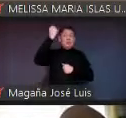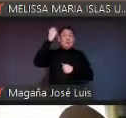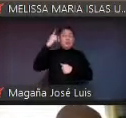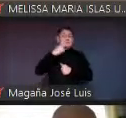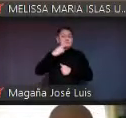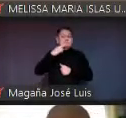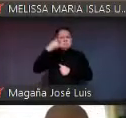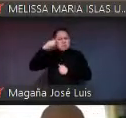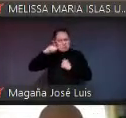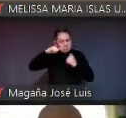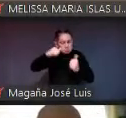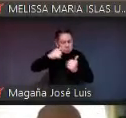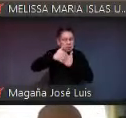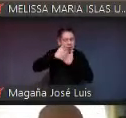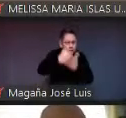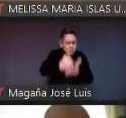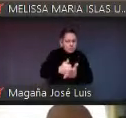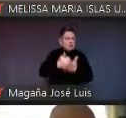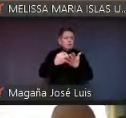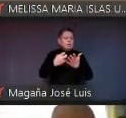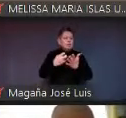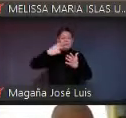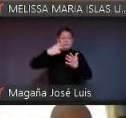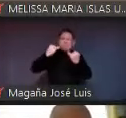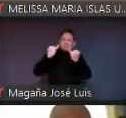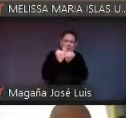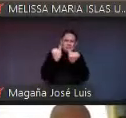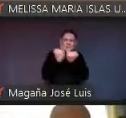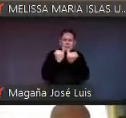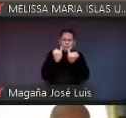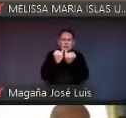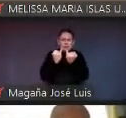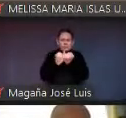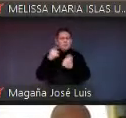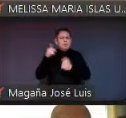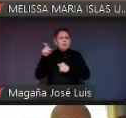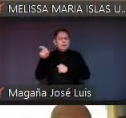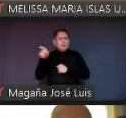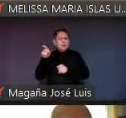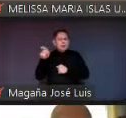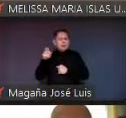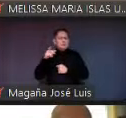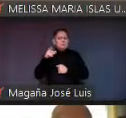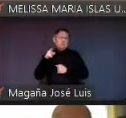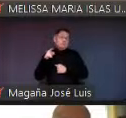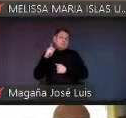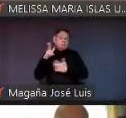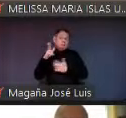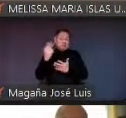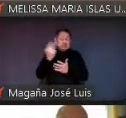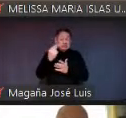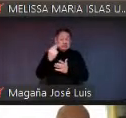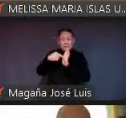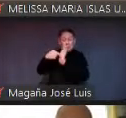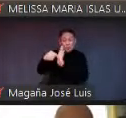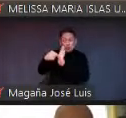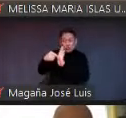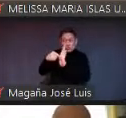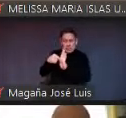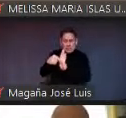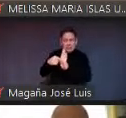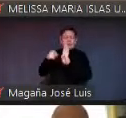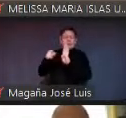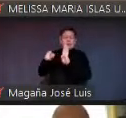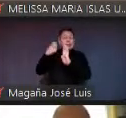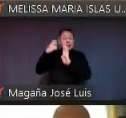keep up to date and fully appraise the digital health technologies that they're being exposed to? And the last, of course, is stretched resources,